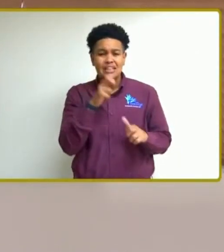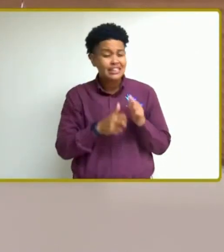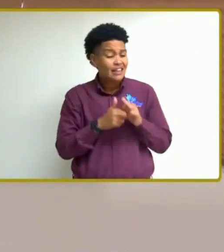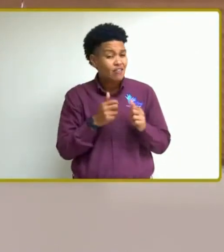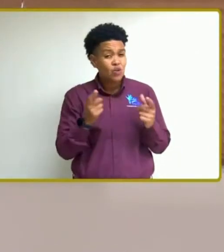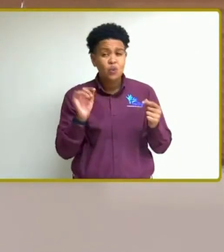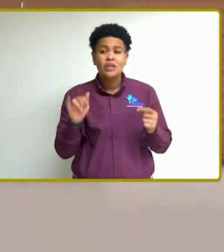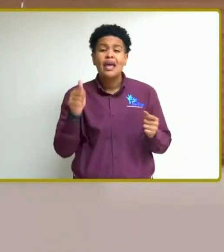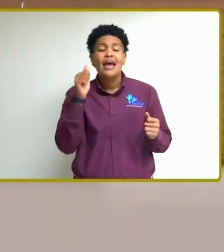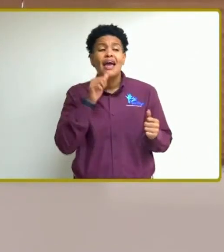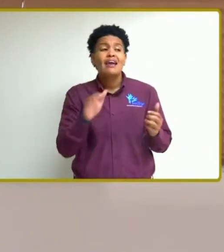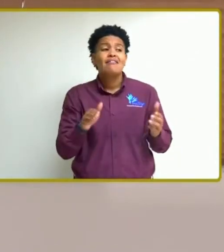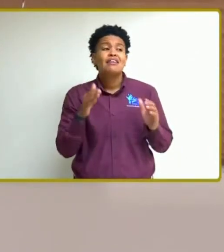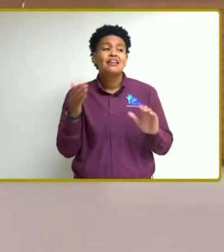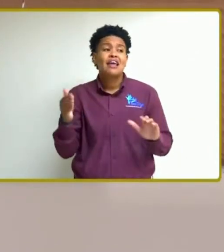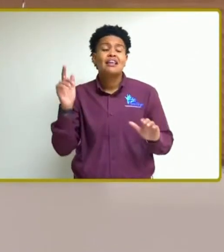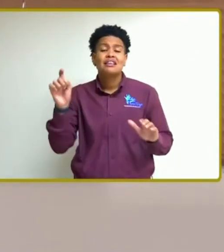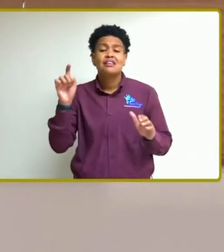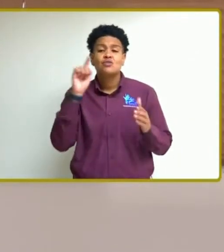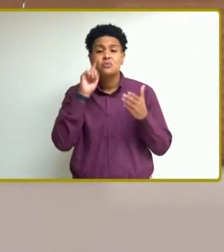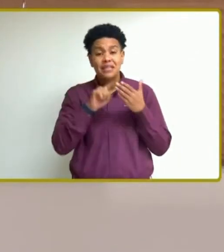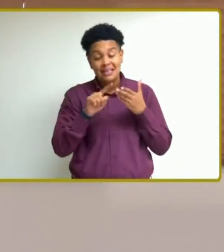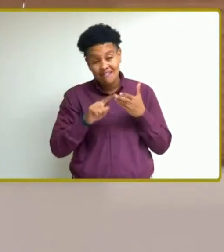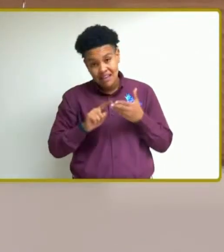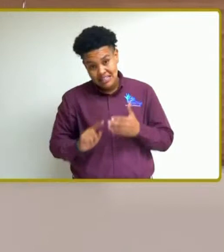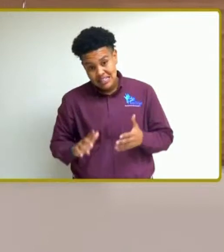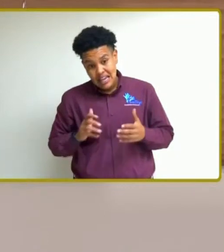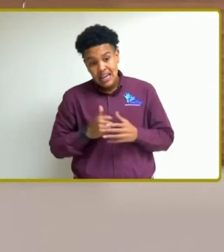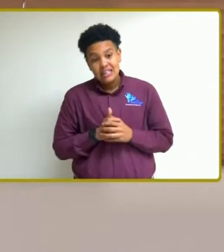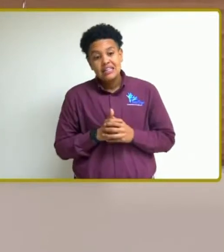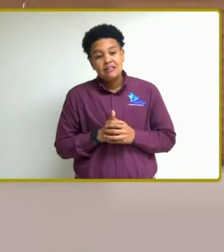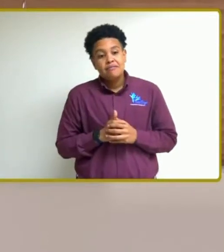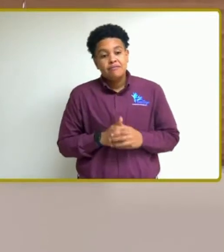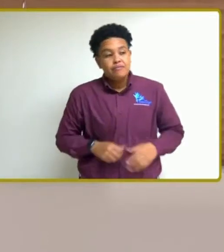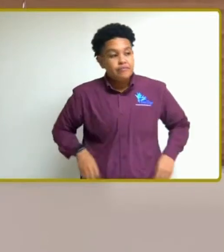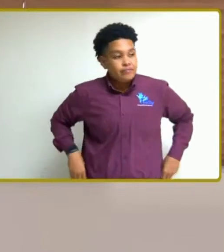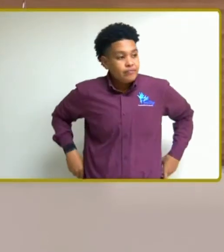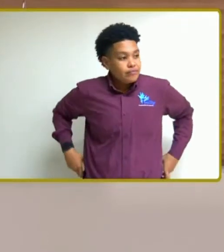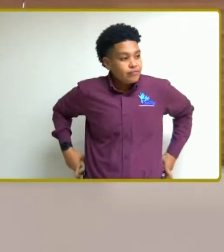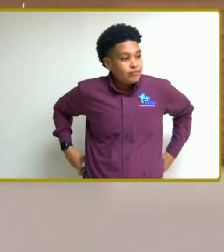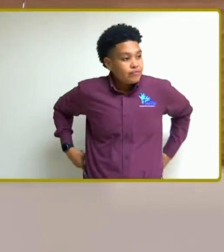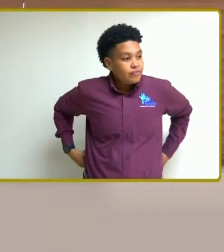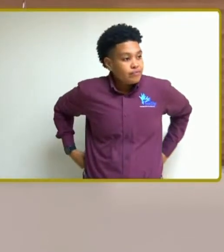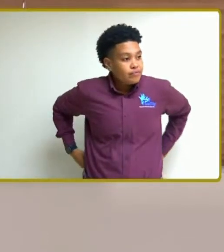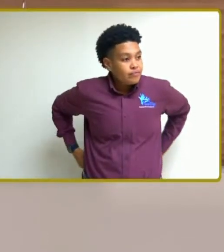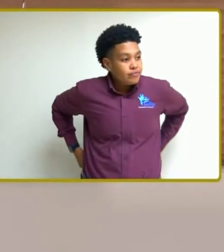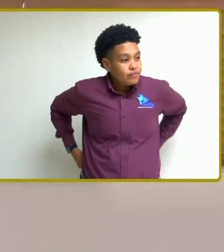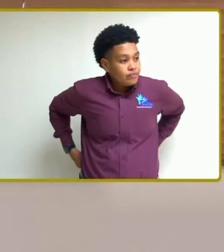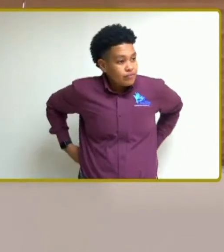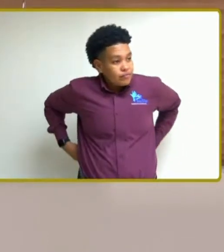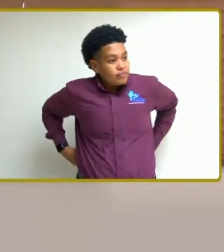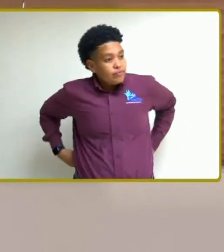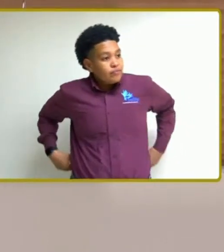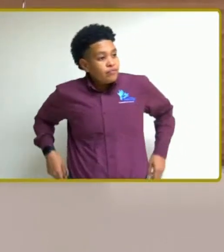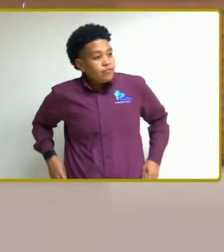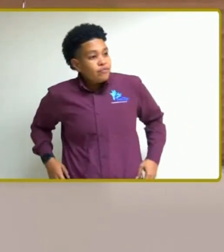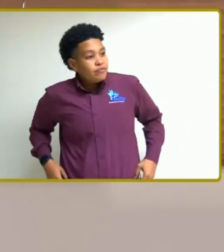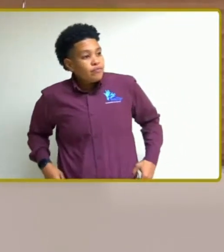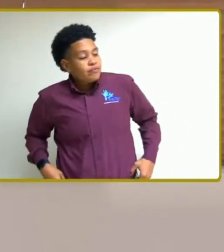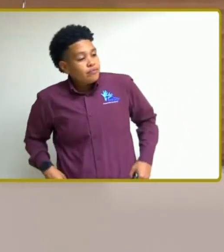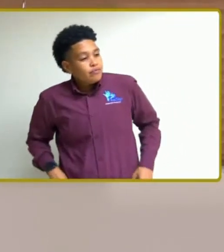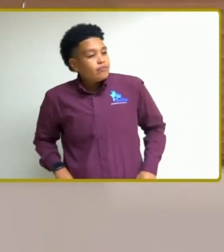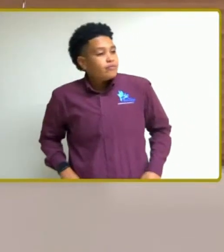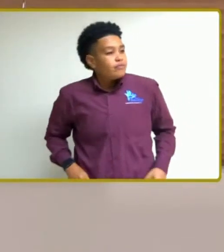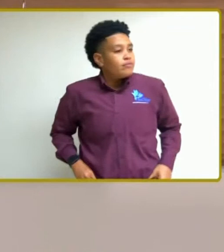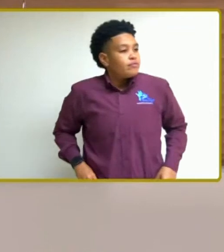Every death is to be investigated, and where possible, a cause of death would need to be